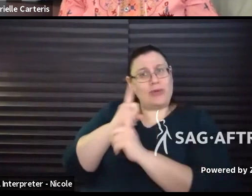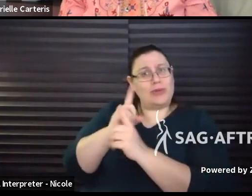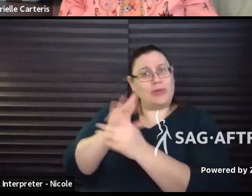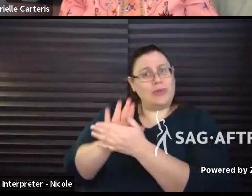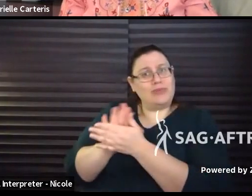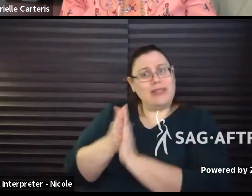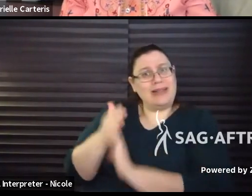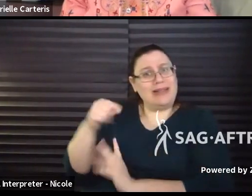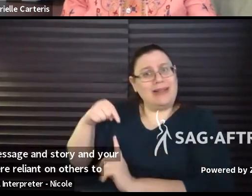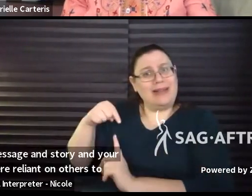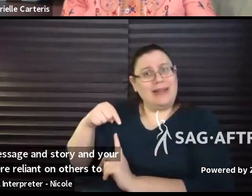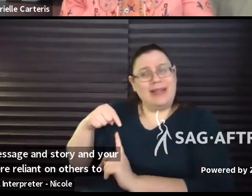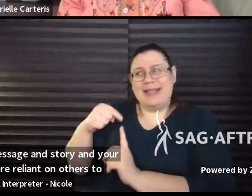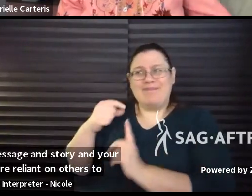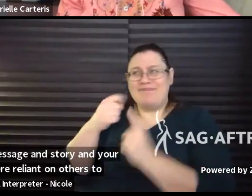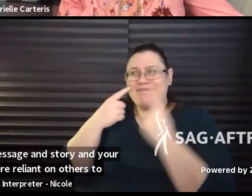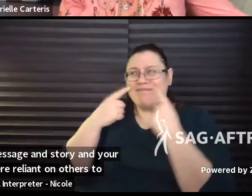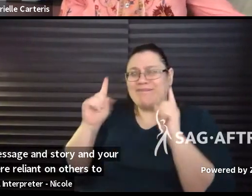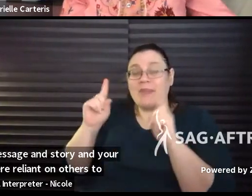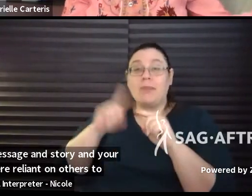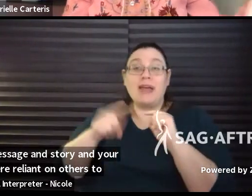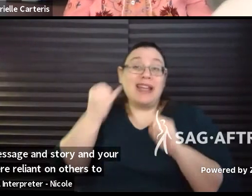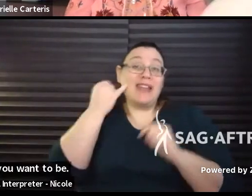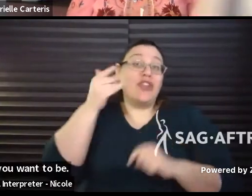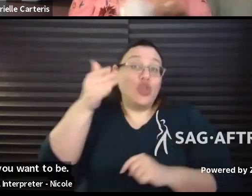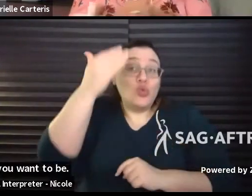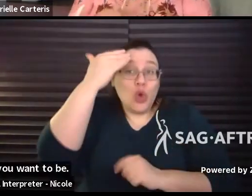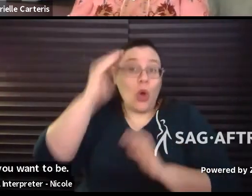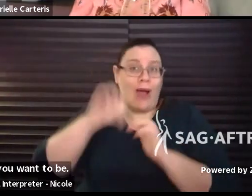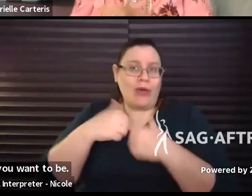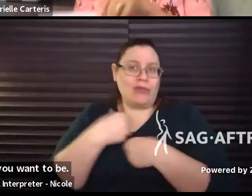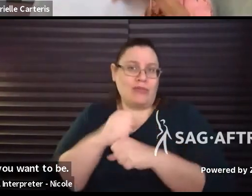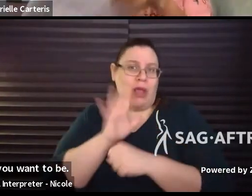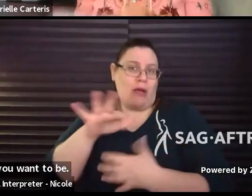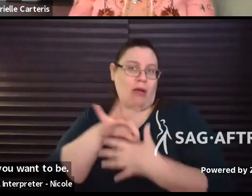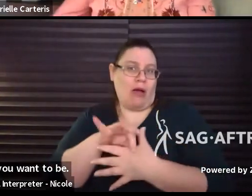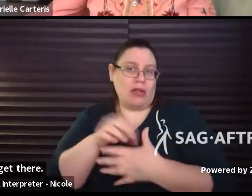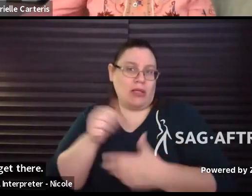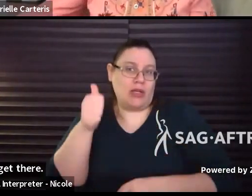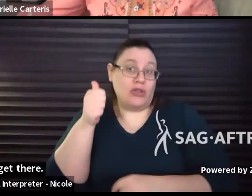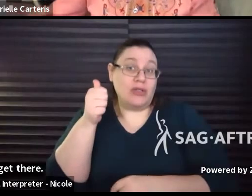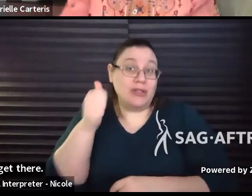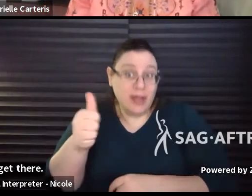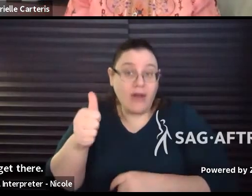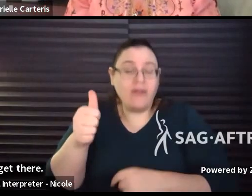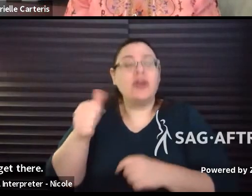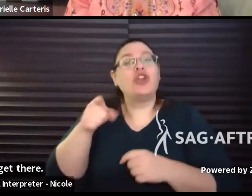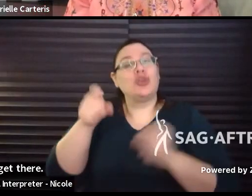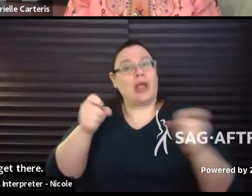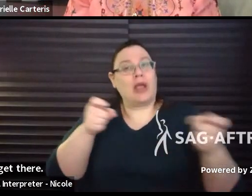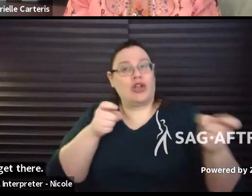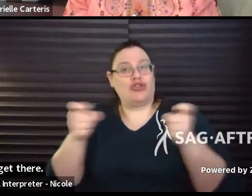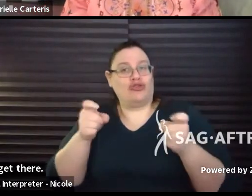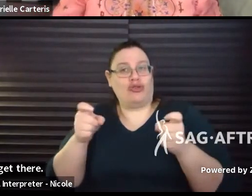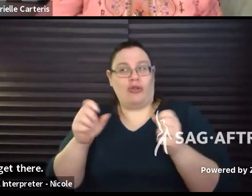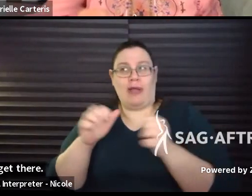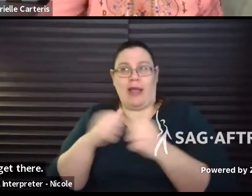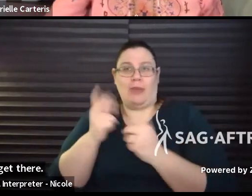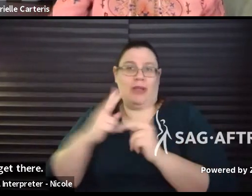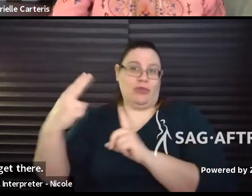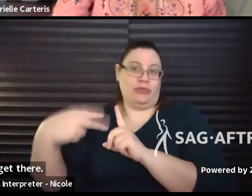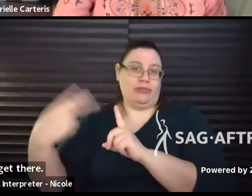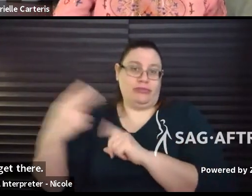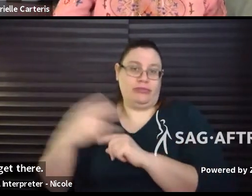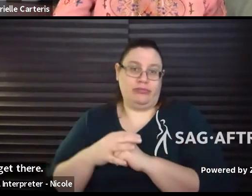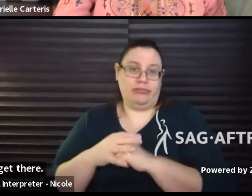never quite get there. But if you know how to make your own content, then you get to control how you are perceived. Yeah,